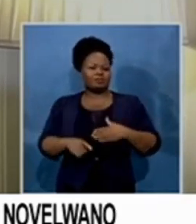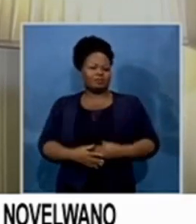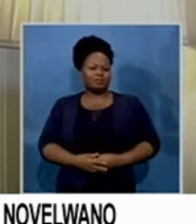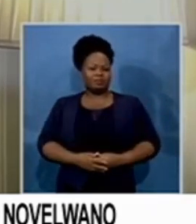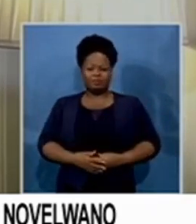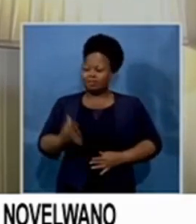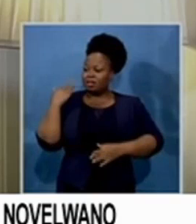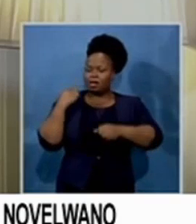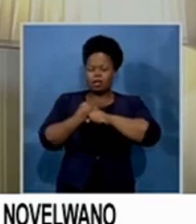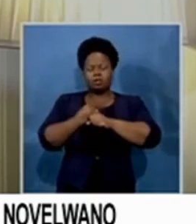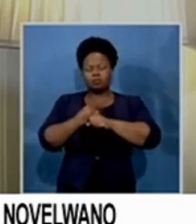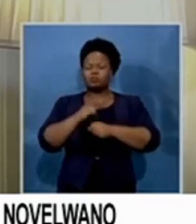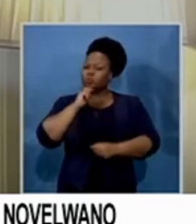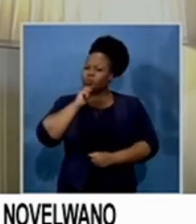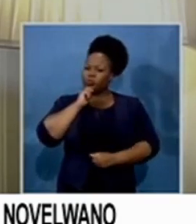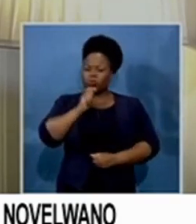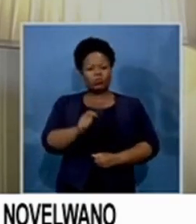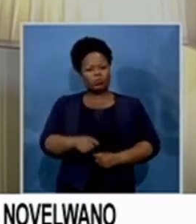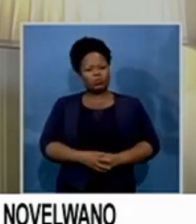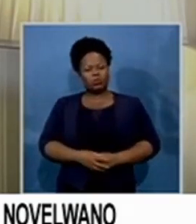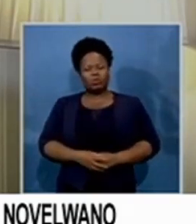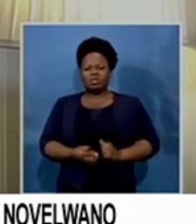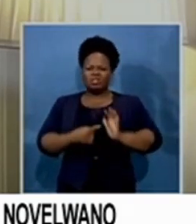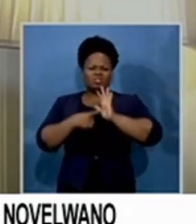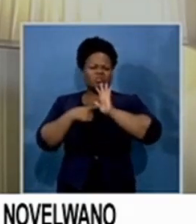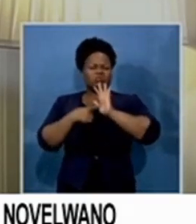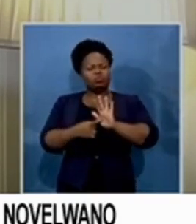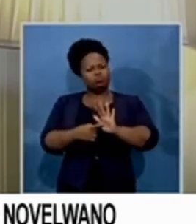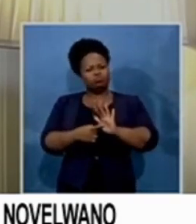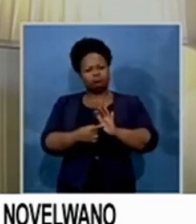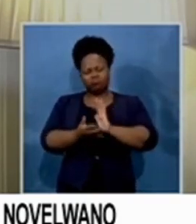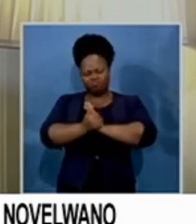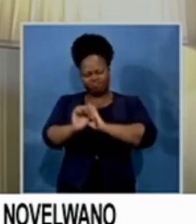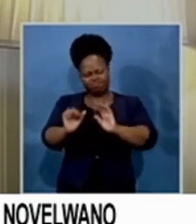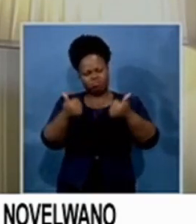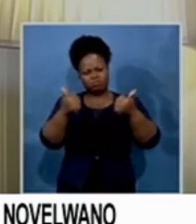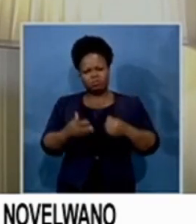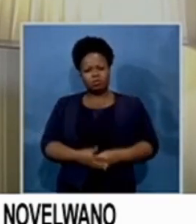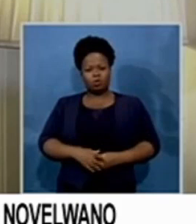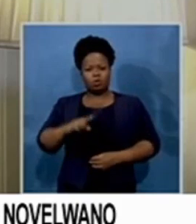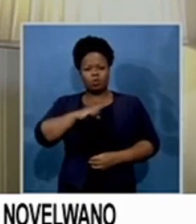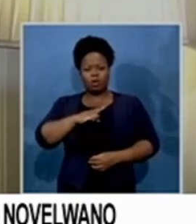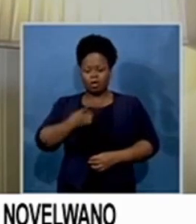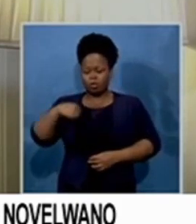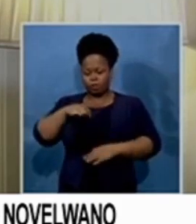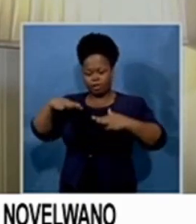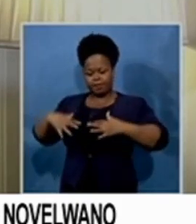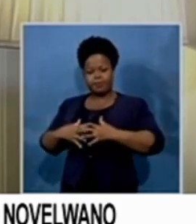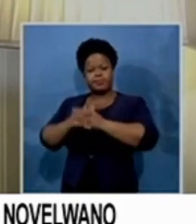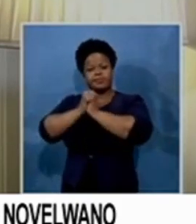The past year has shown that we are capable of when we are